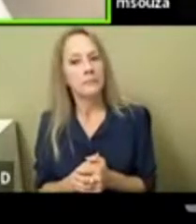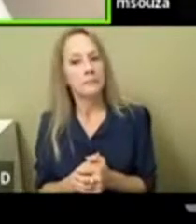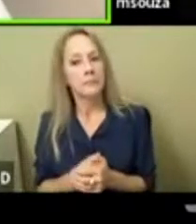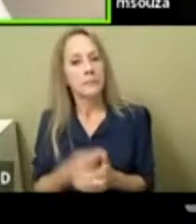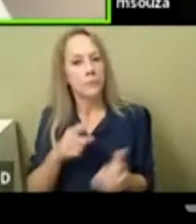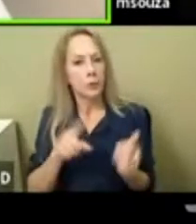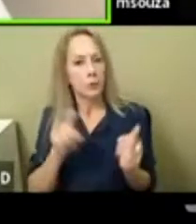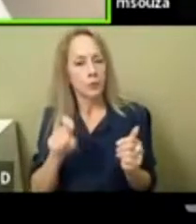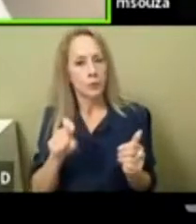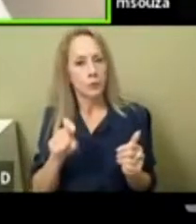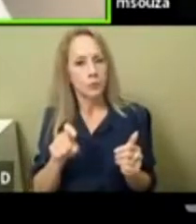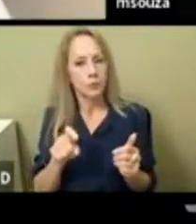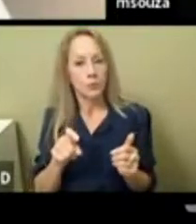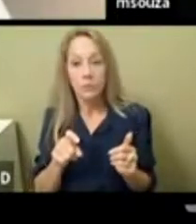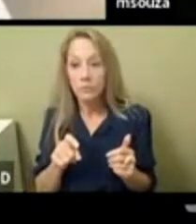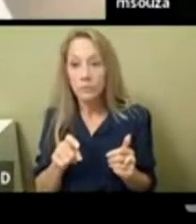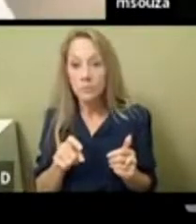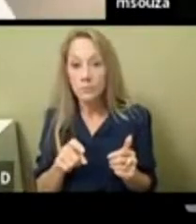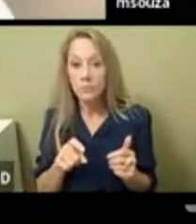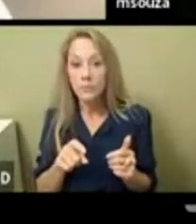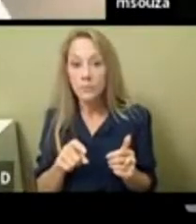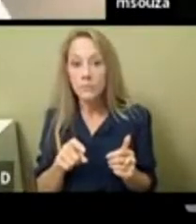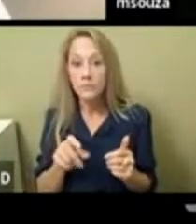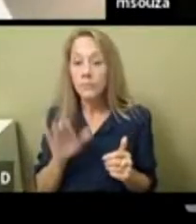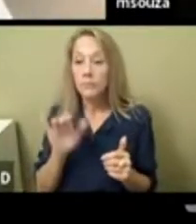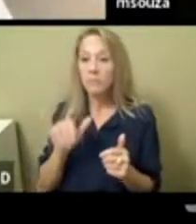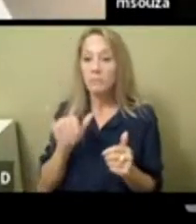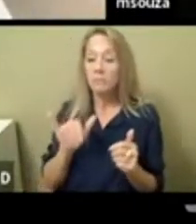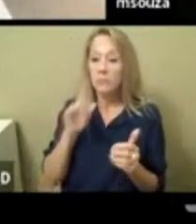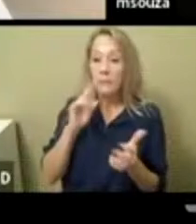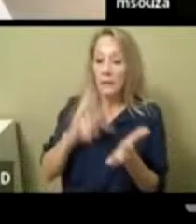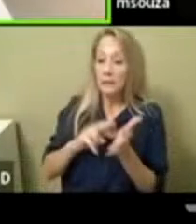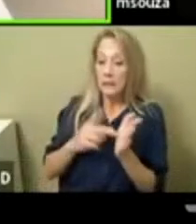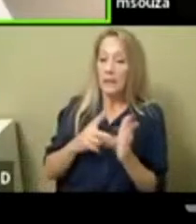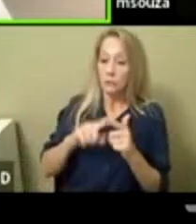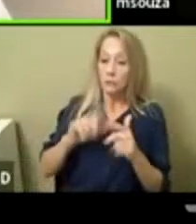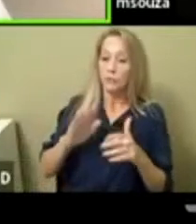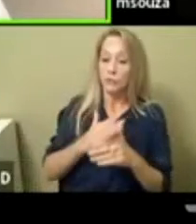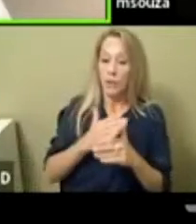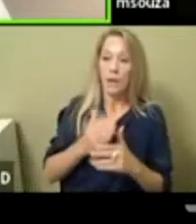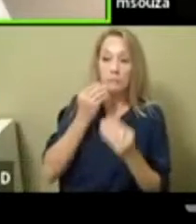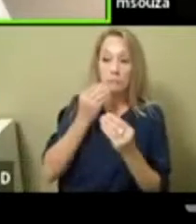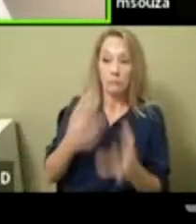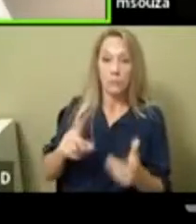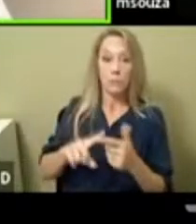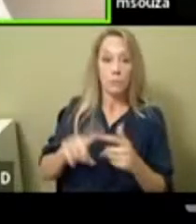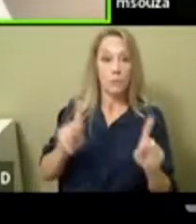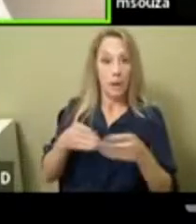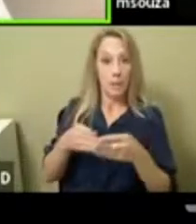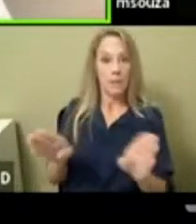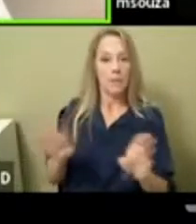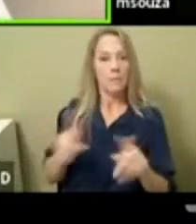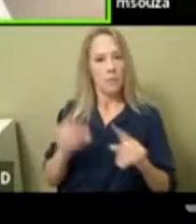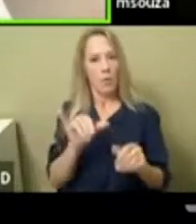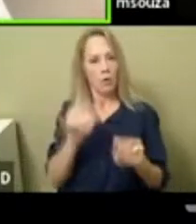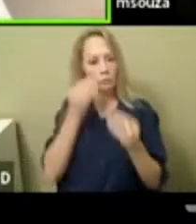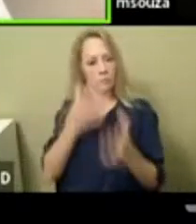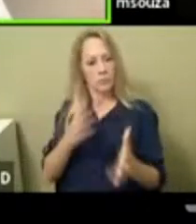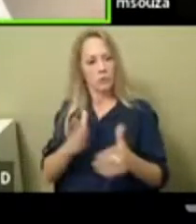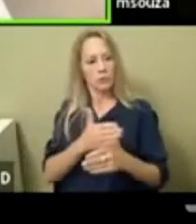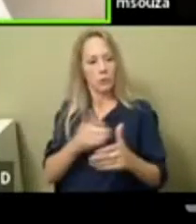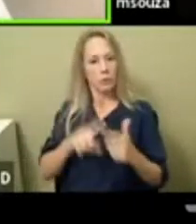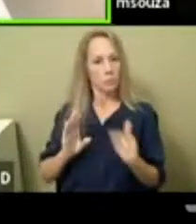is, okay, go ahead. The intent of that would be to share that information with the public, but also to share it with fellow board members, to share it with